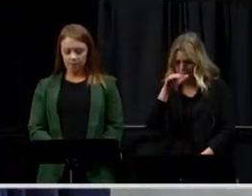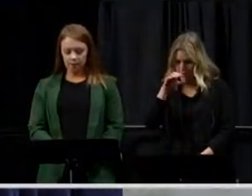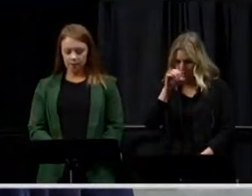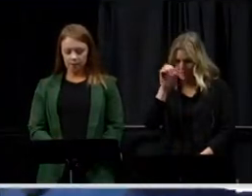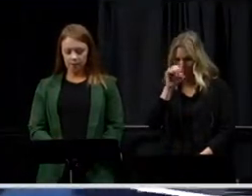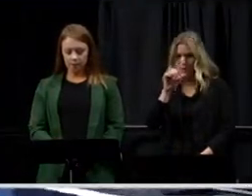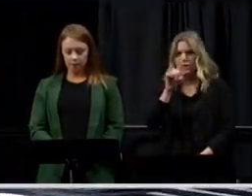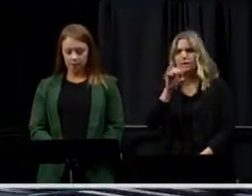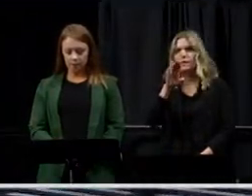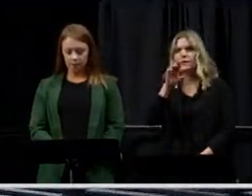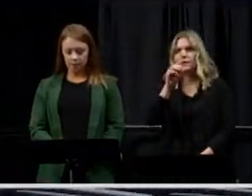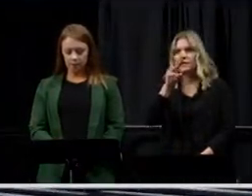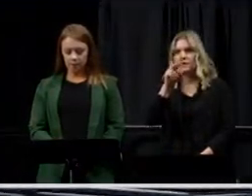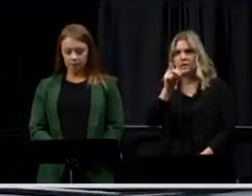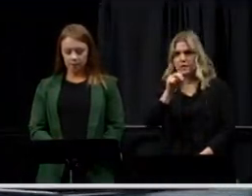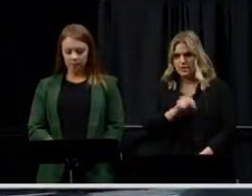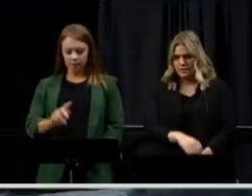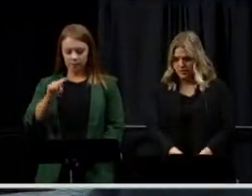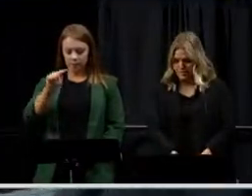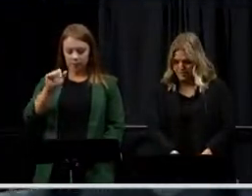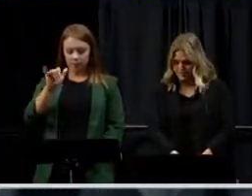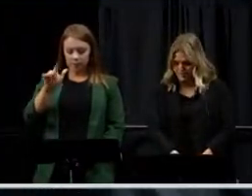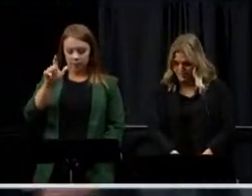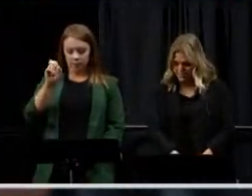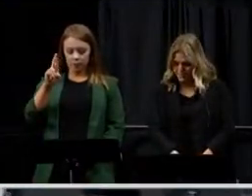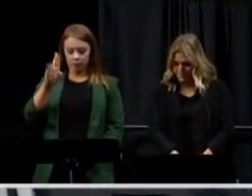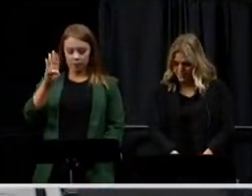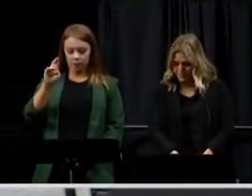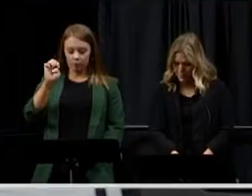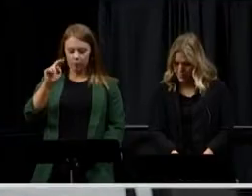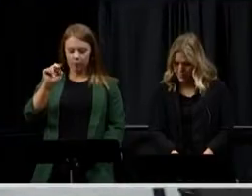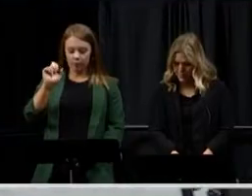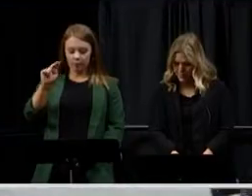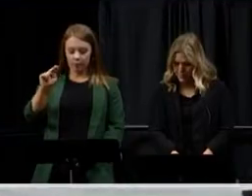Elizabeth Brown. Taylor Mackenzie Brennan.